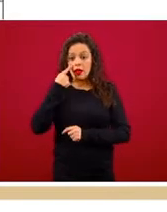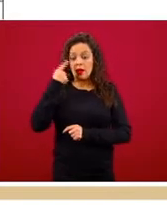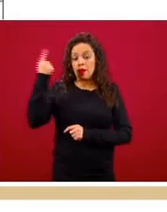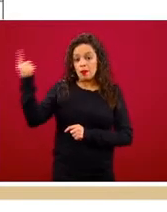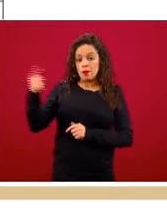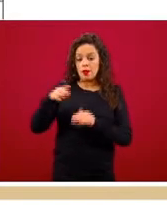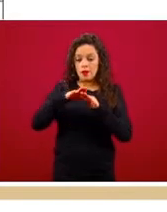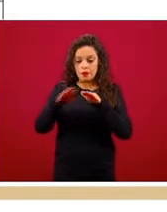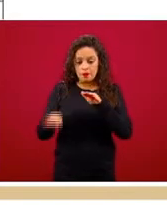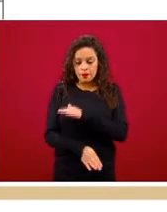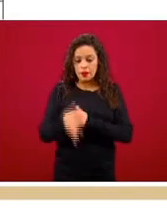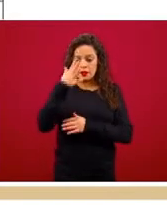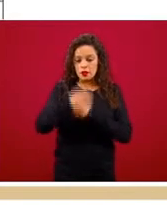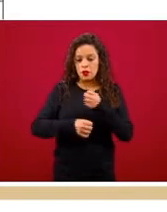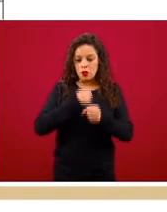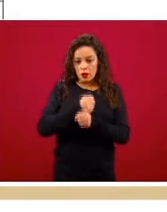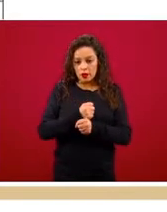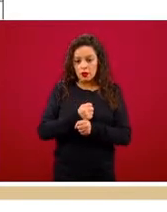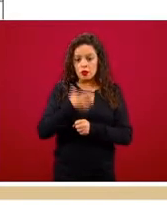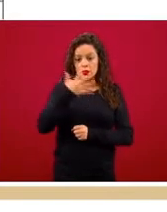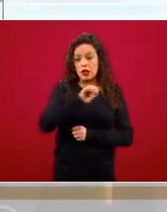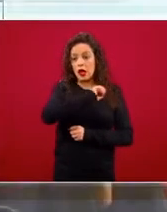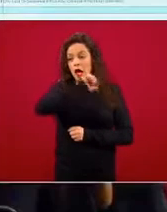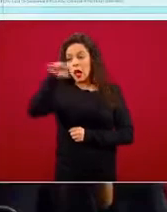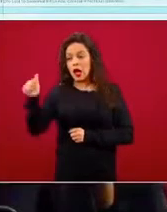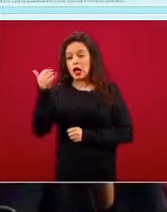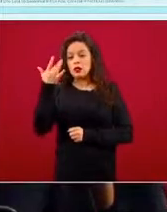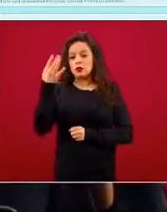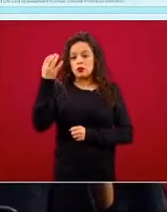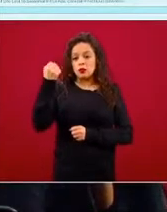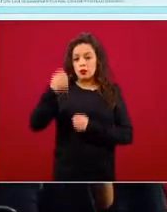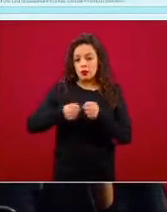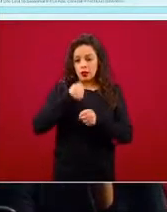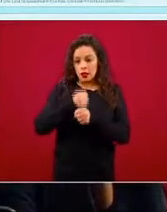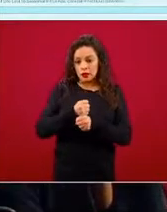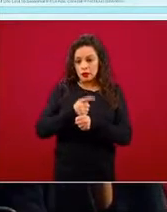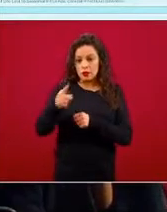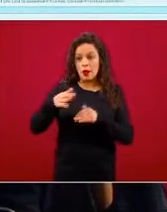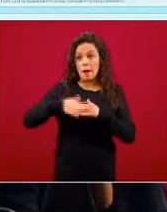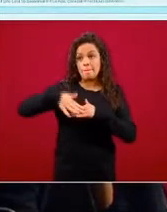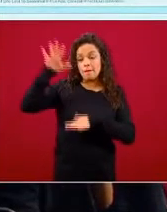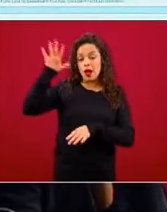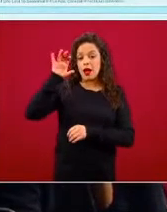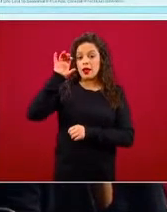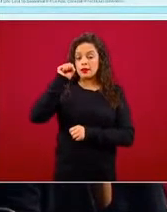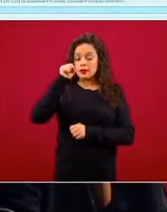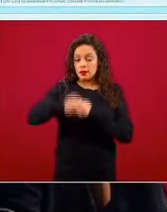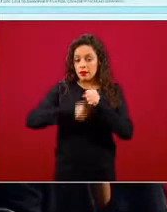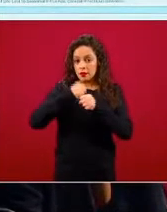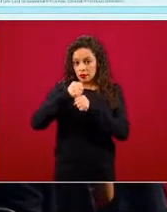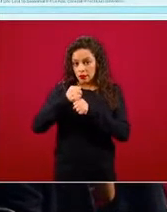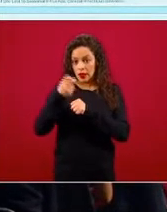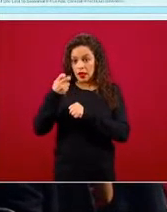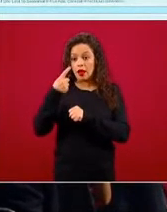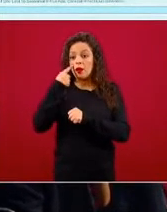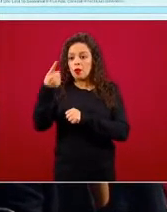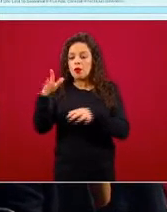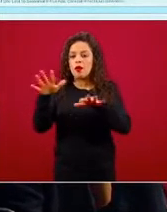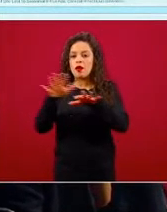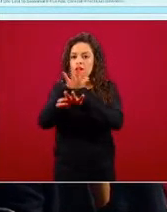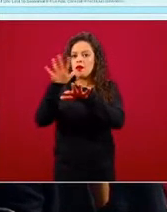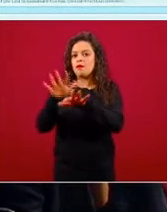older than 60 years old, and how it changes throughout time, how the death occurrence